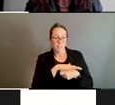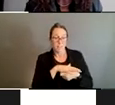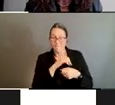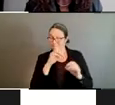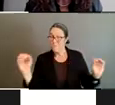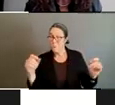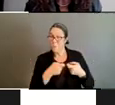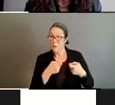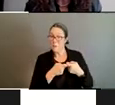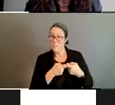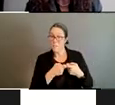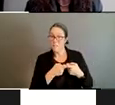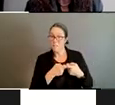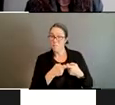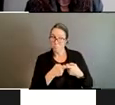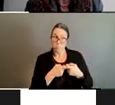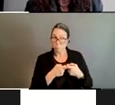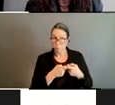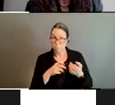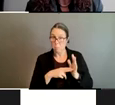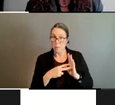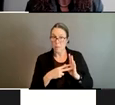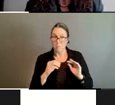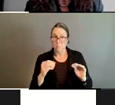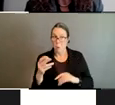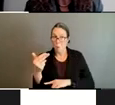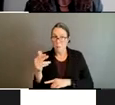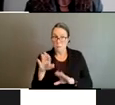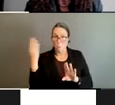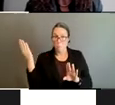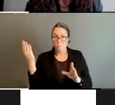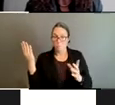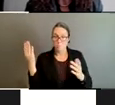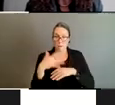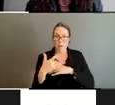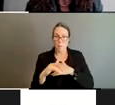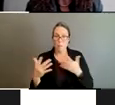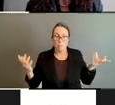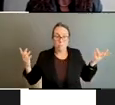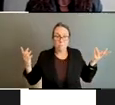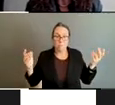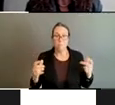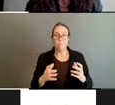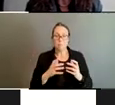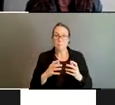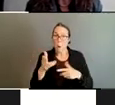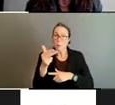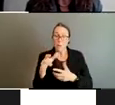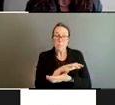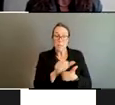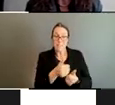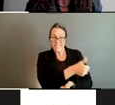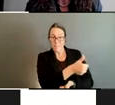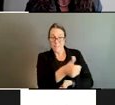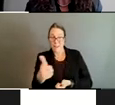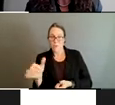electricity, you know, there weren't enough hotels even open. And a lot of hotels had damages to them. And